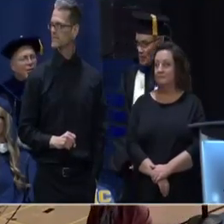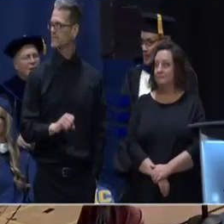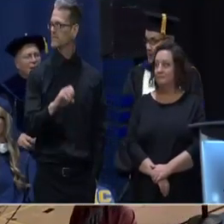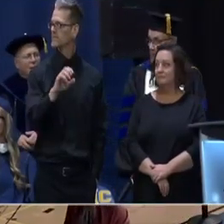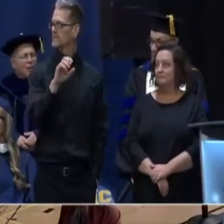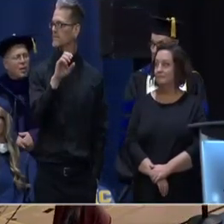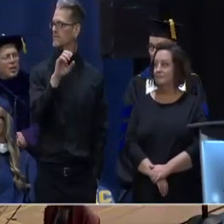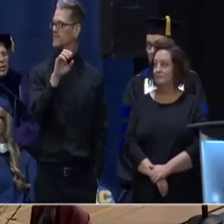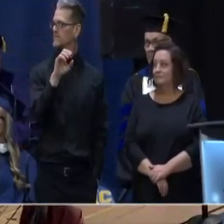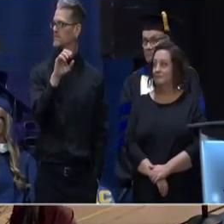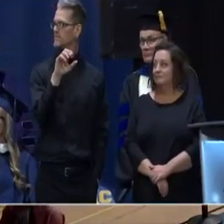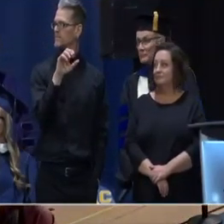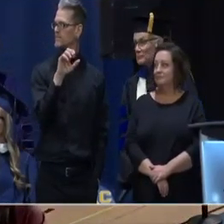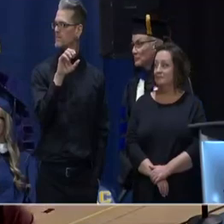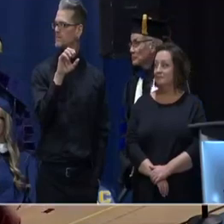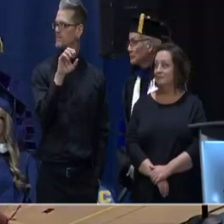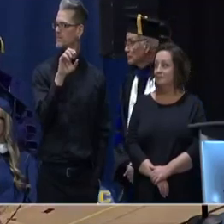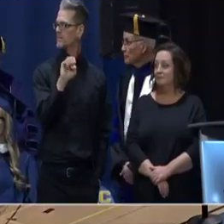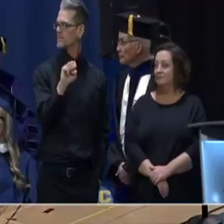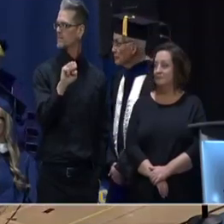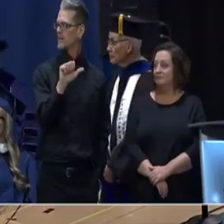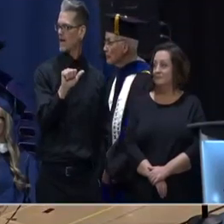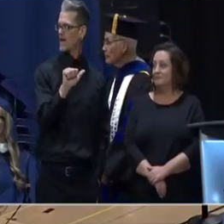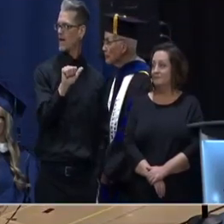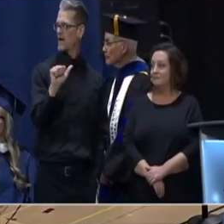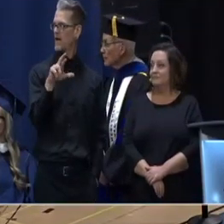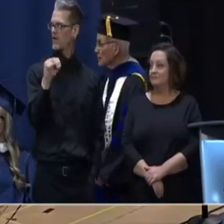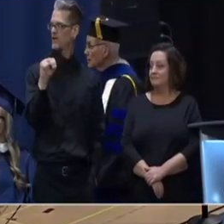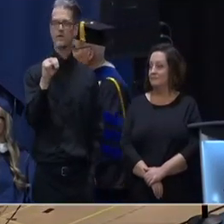Erin Anderson.